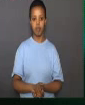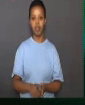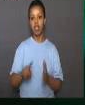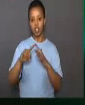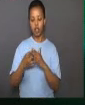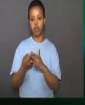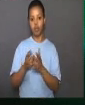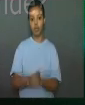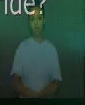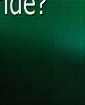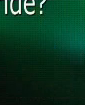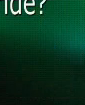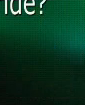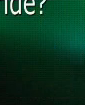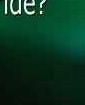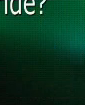Begin.